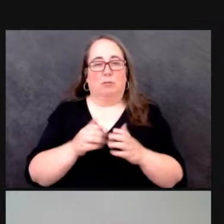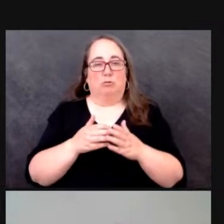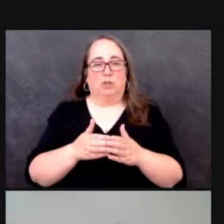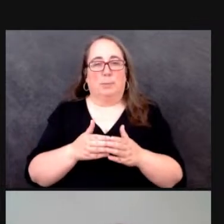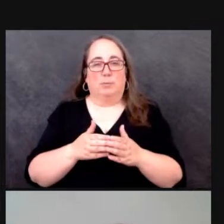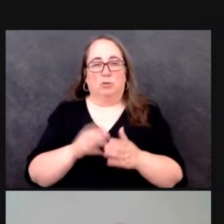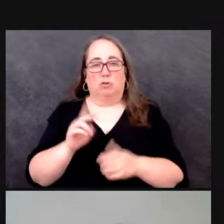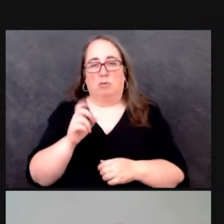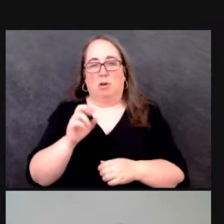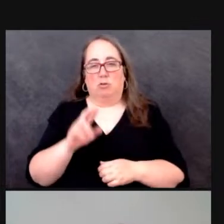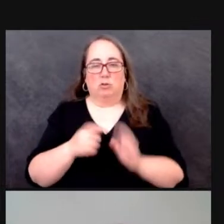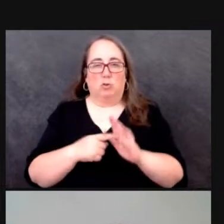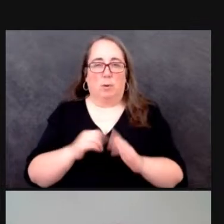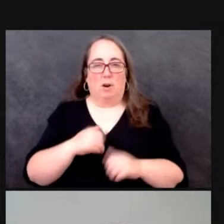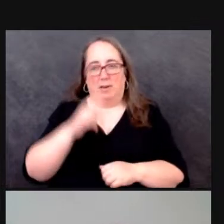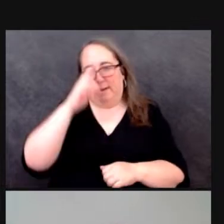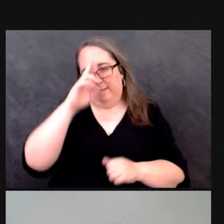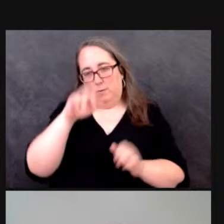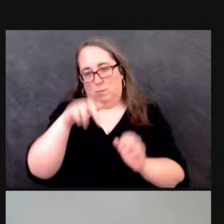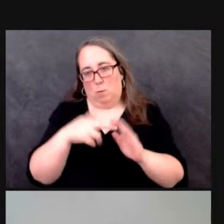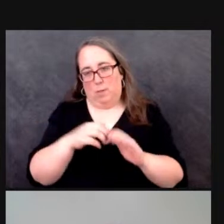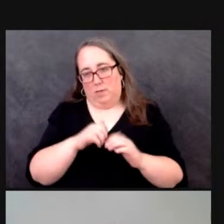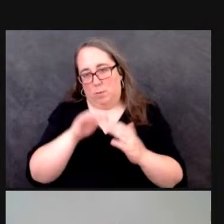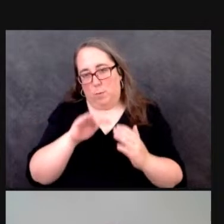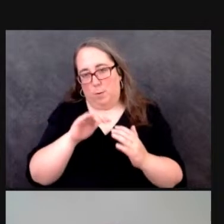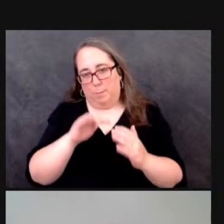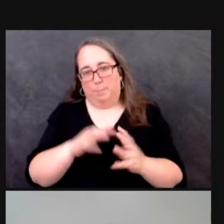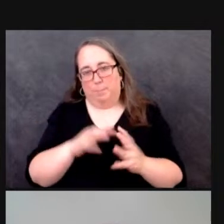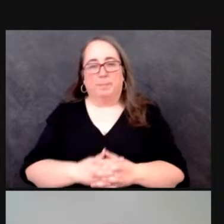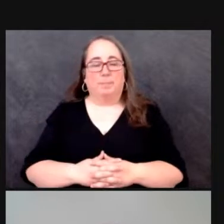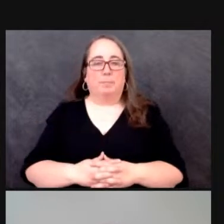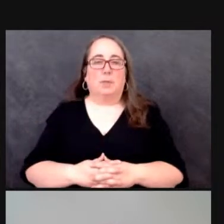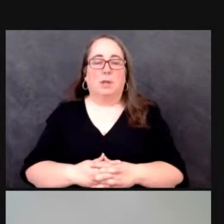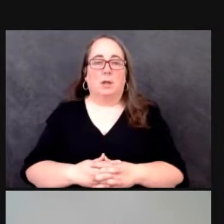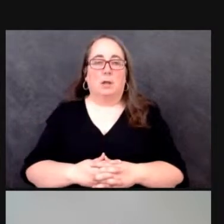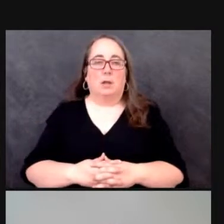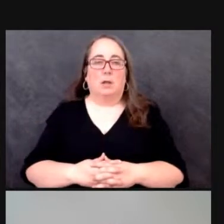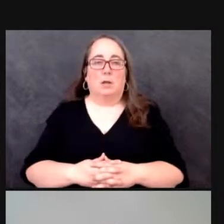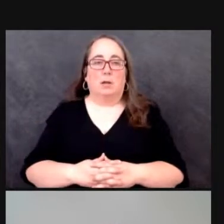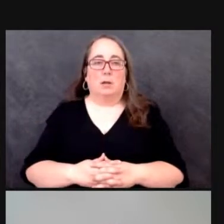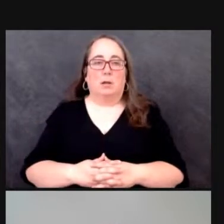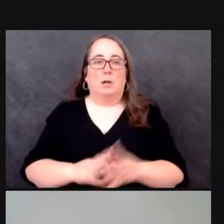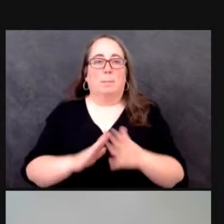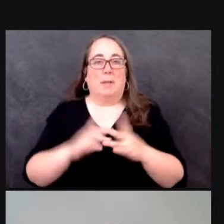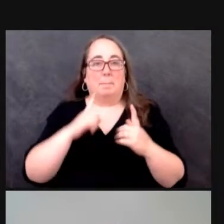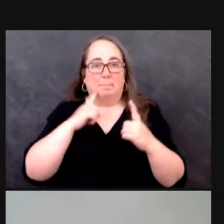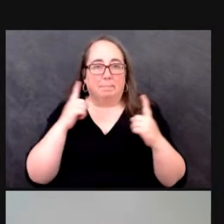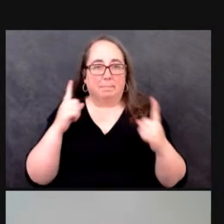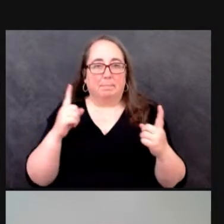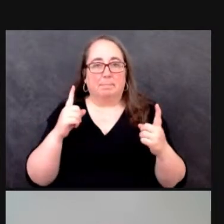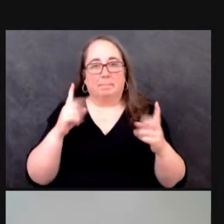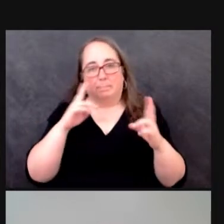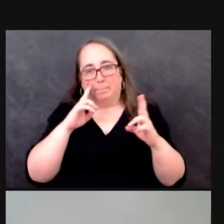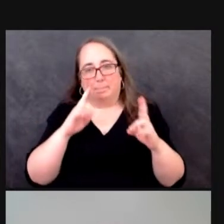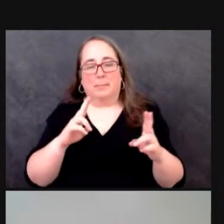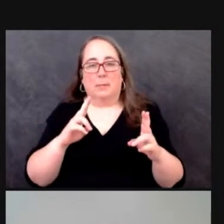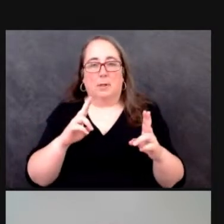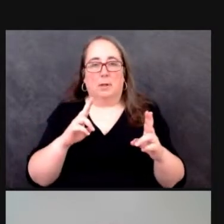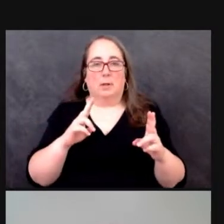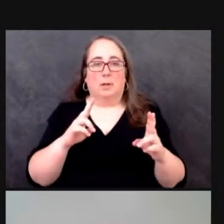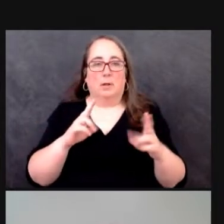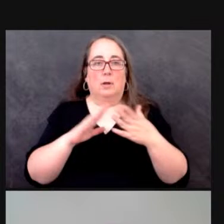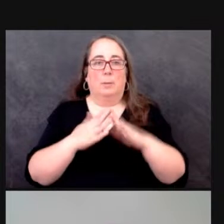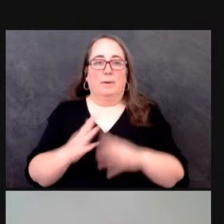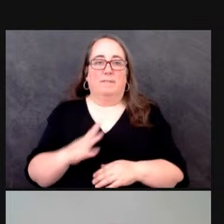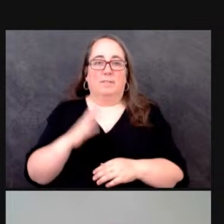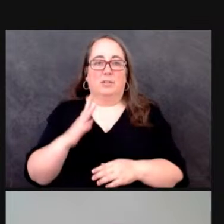Baltimore's nautical role in the war. The monument became so well known and iconic that it became the